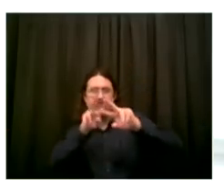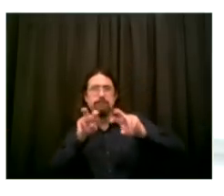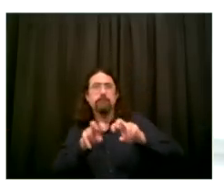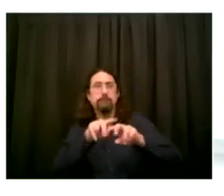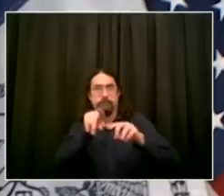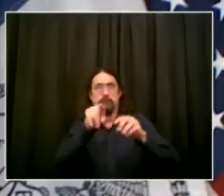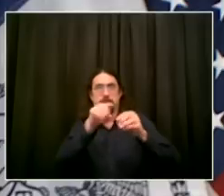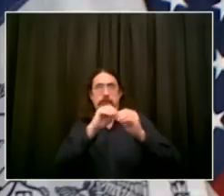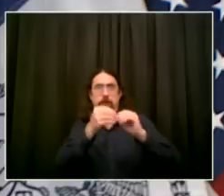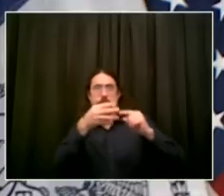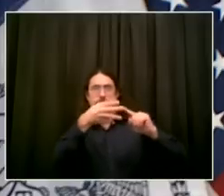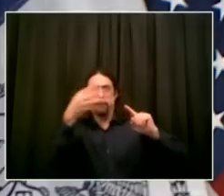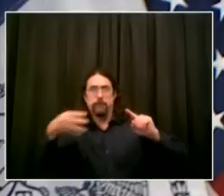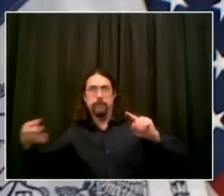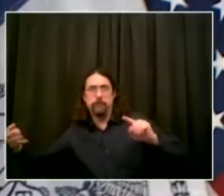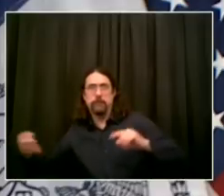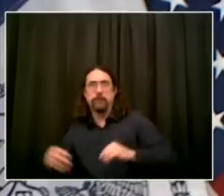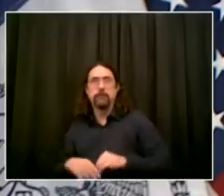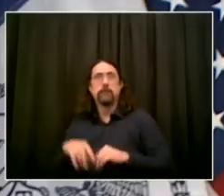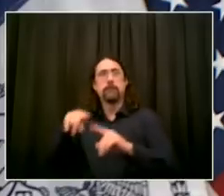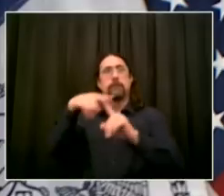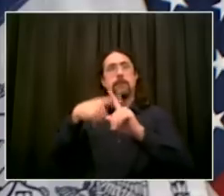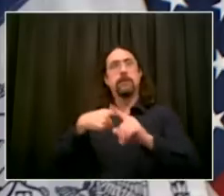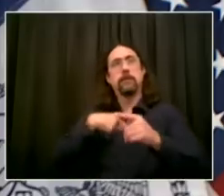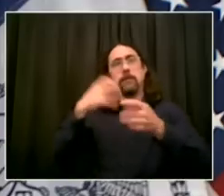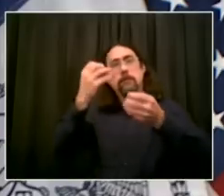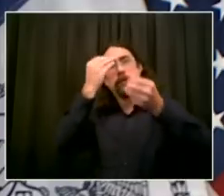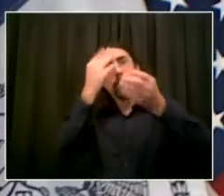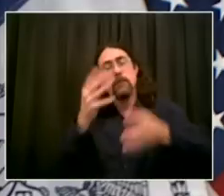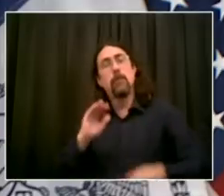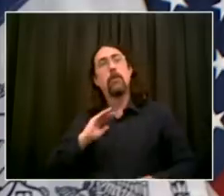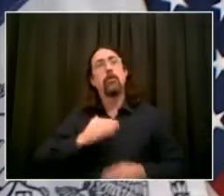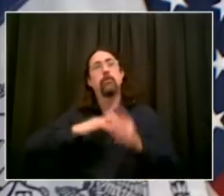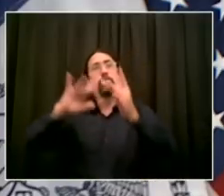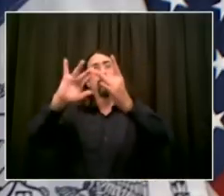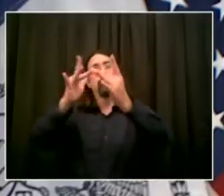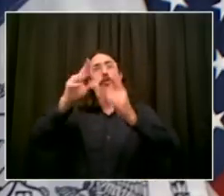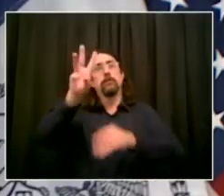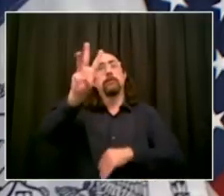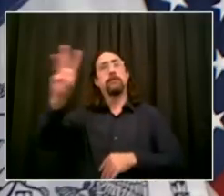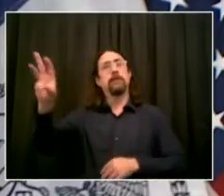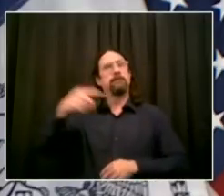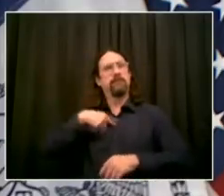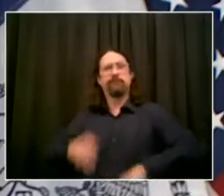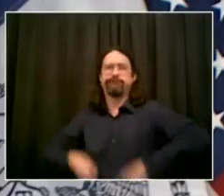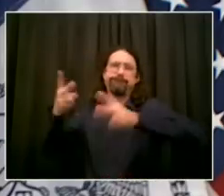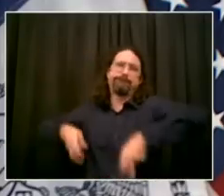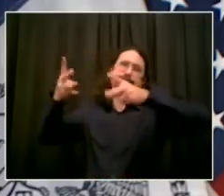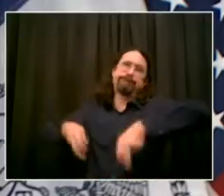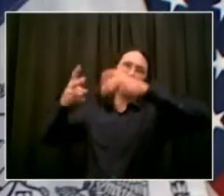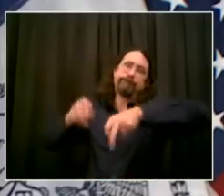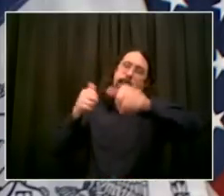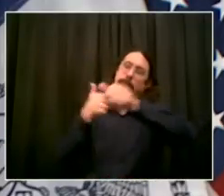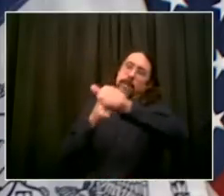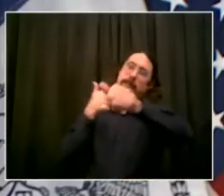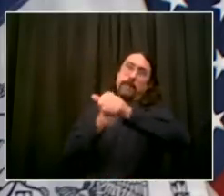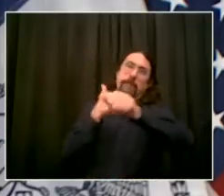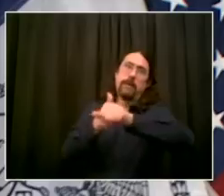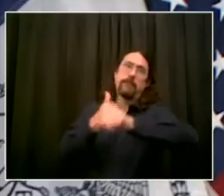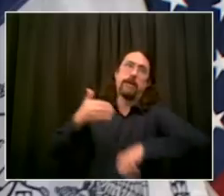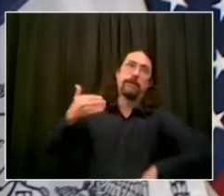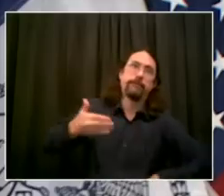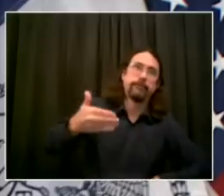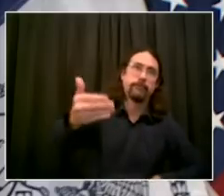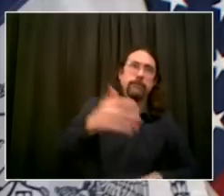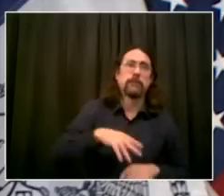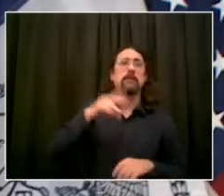And Dave, would you please do a follow-up with Henry just to make sure that everyone's communicating on exactly what he's asking for, and if that